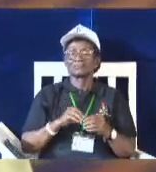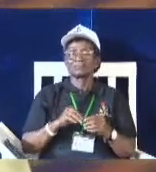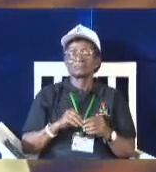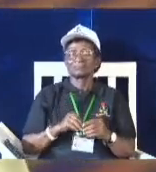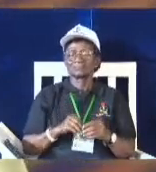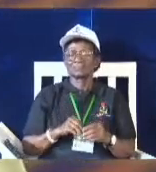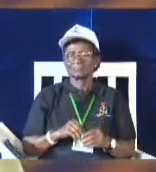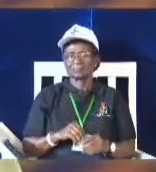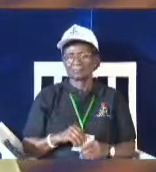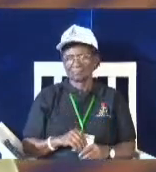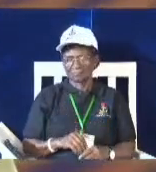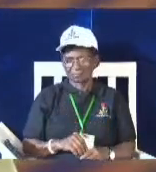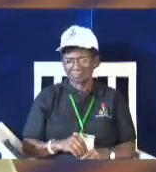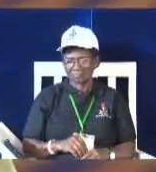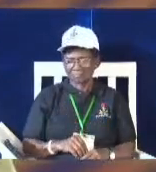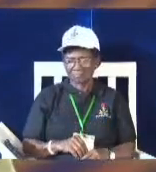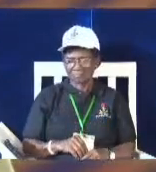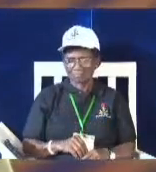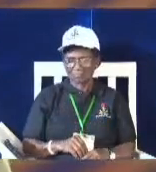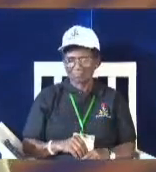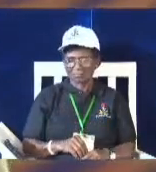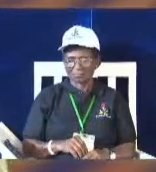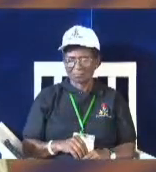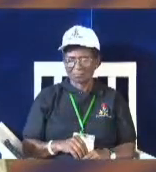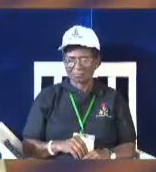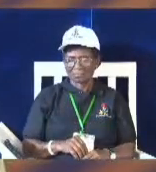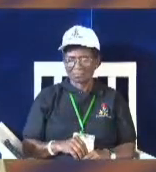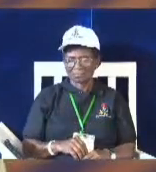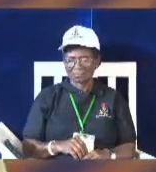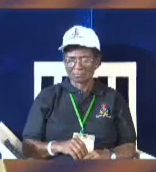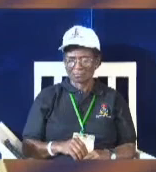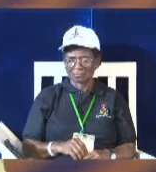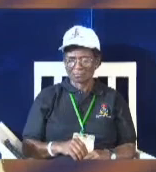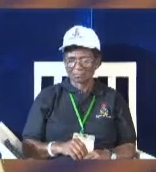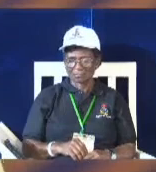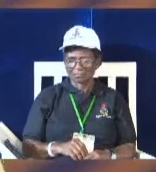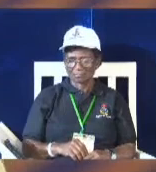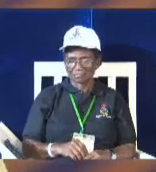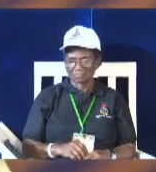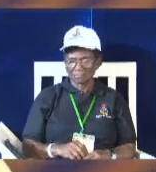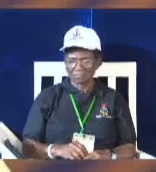I changed my sermon to what happened on Mount Carmel.